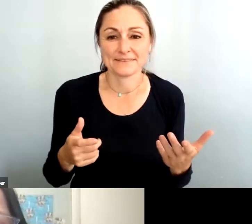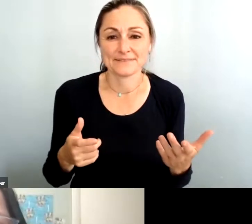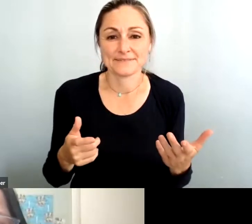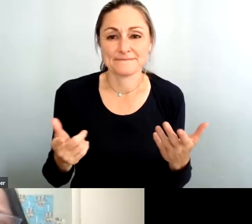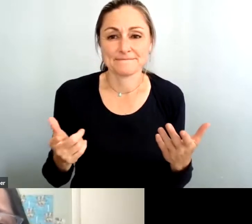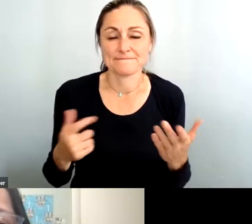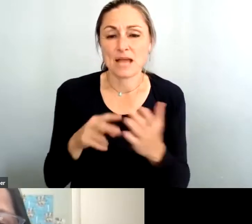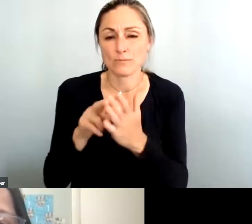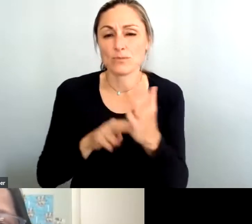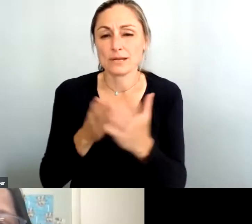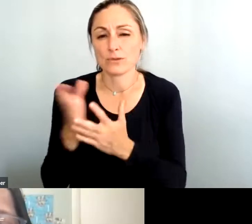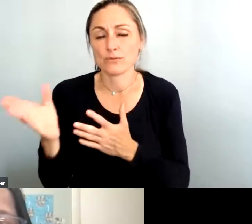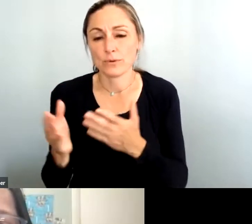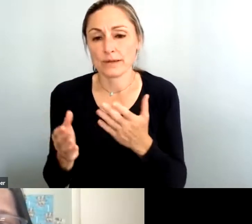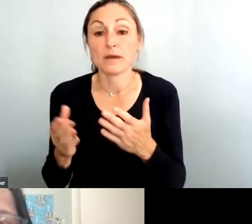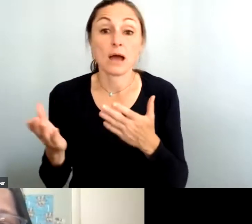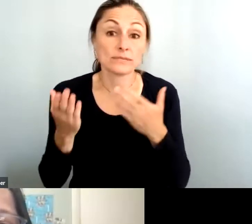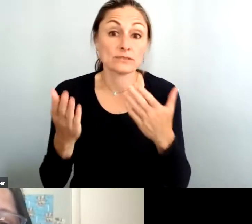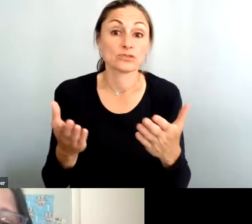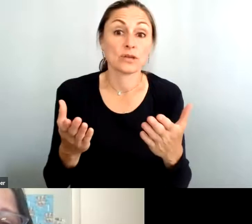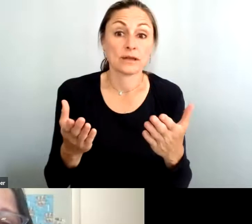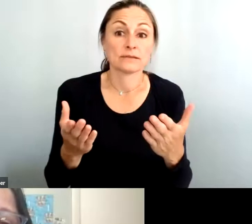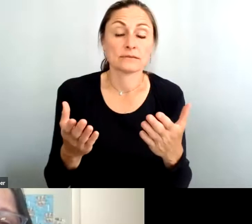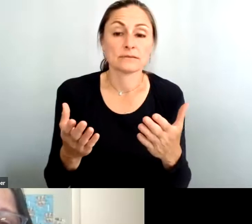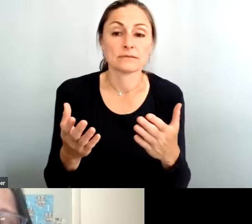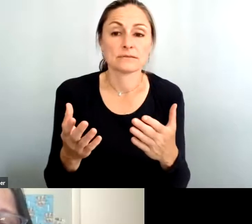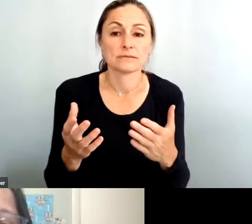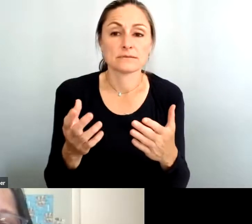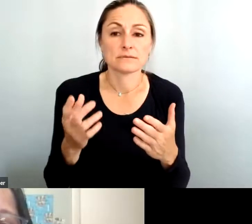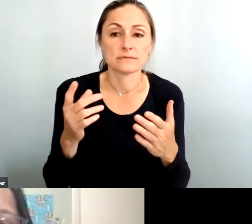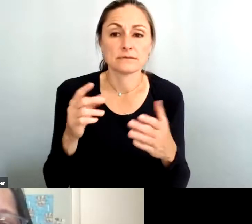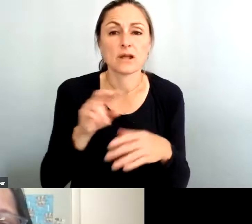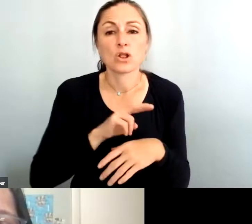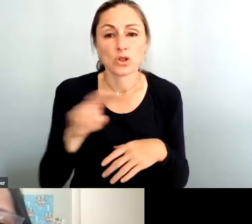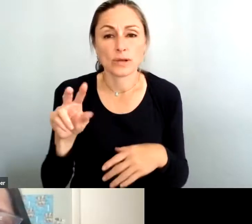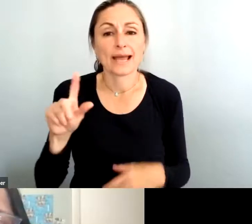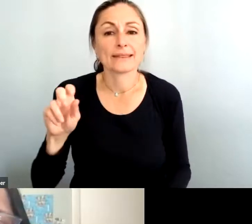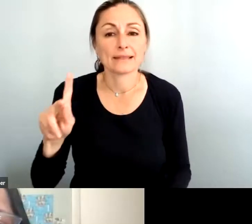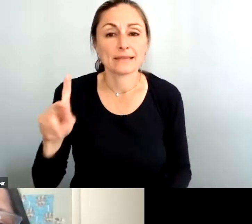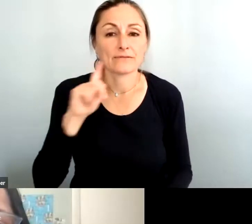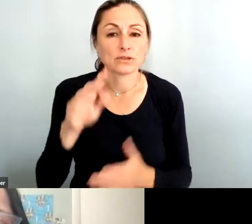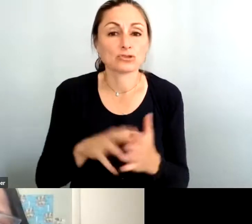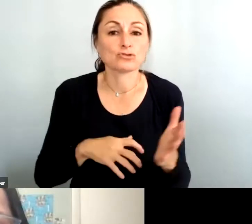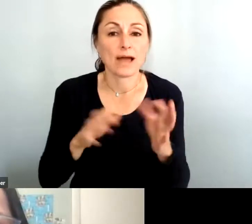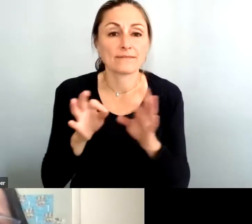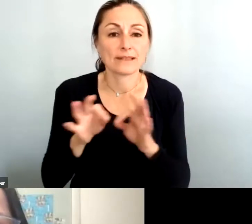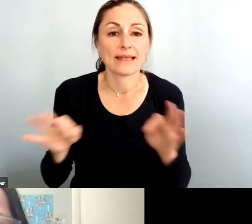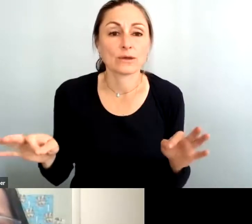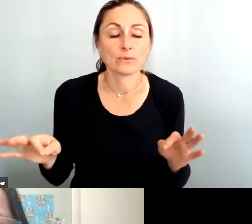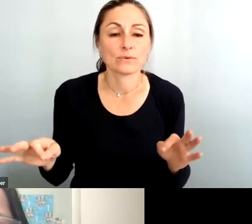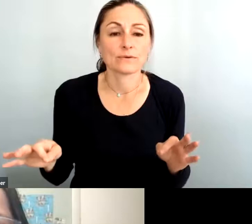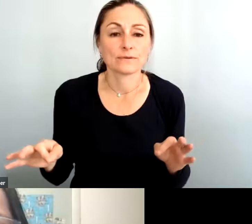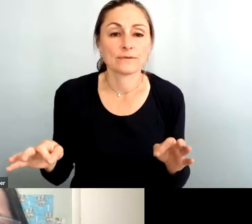I'm reading through it here, but I would suggest looking up that link that we put in for the draft language. I